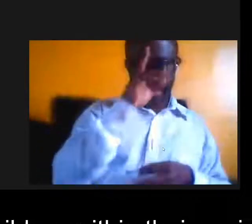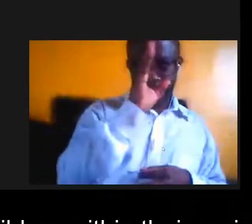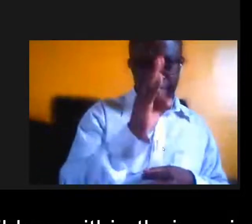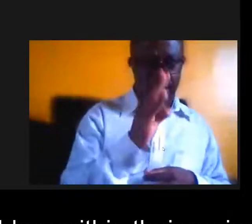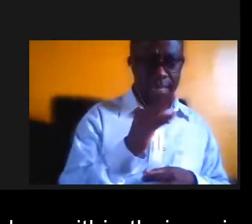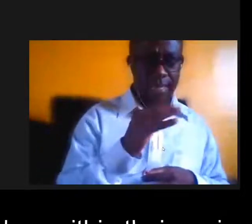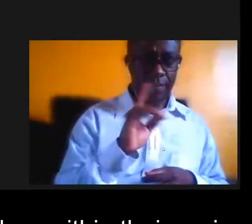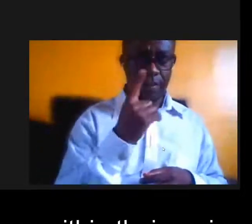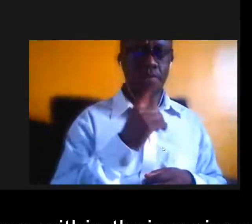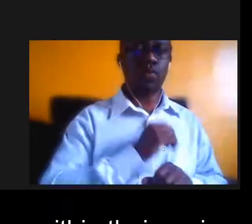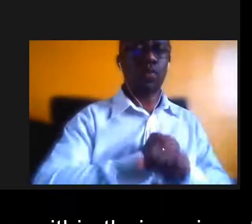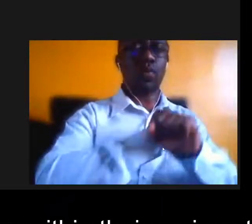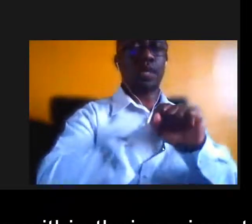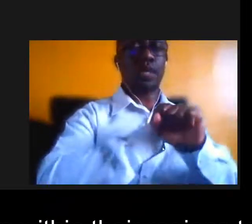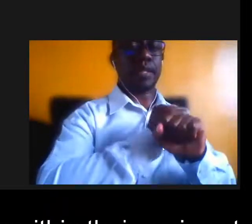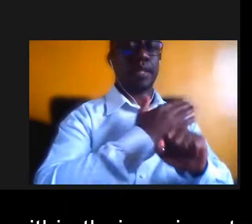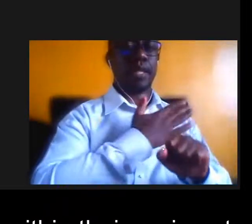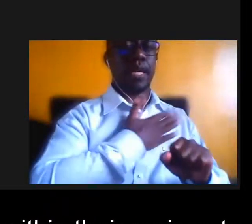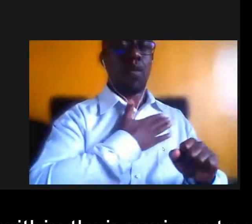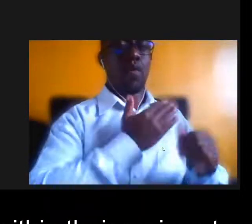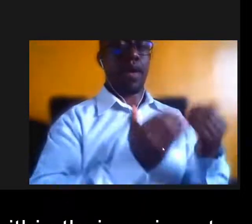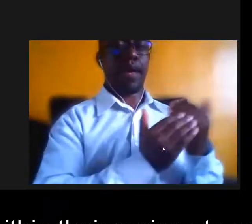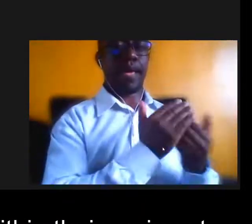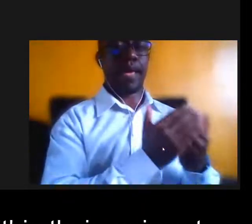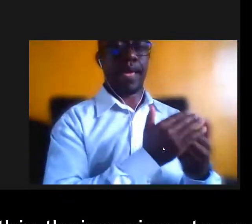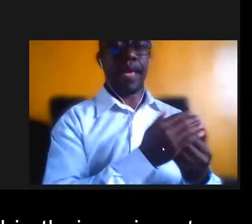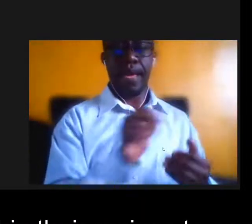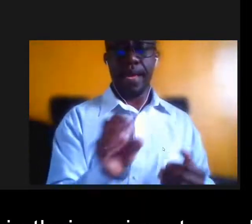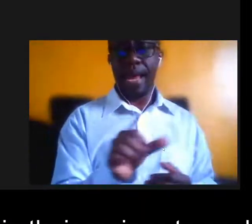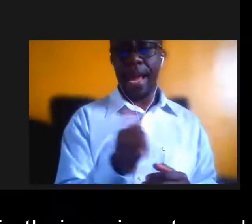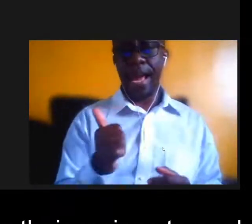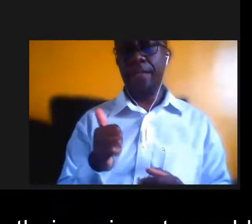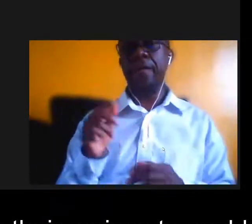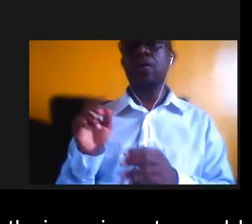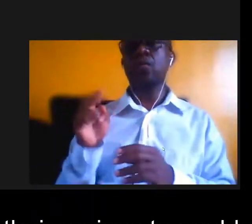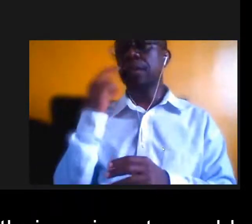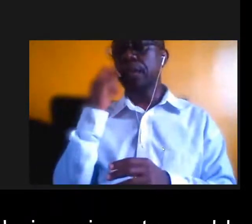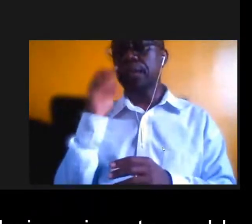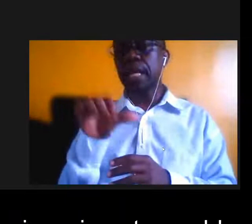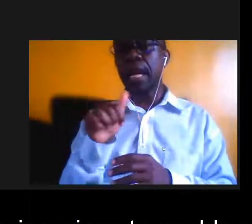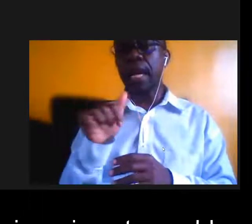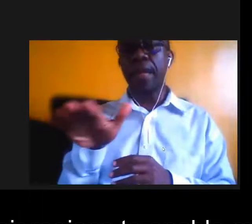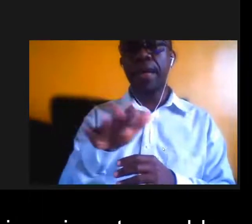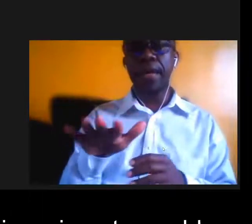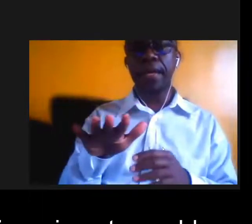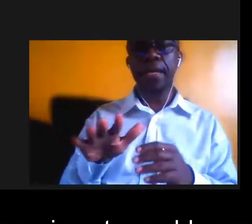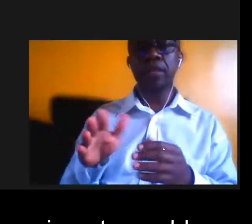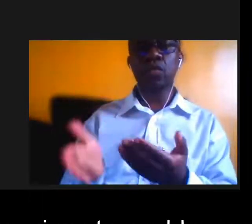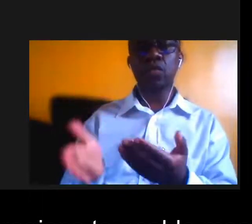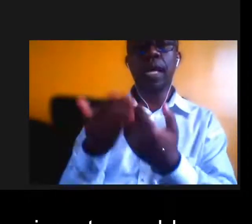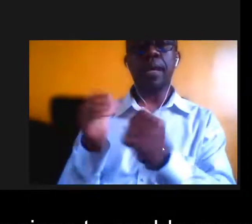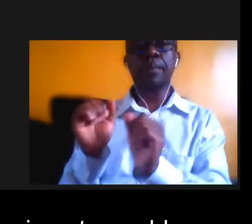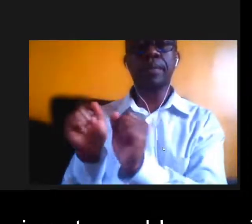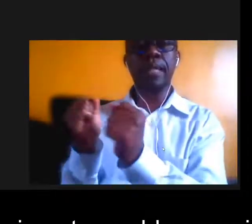care and finding alternatives for those other children. But it was very hurting for us to